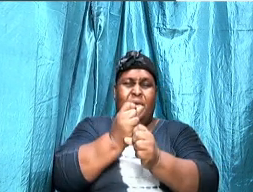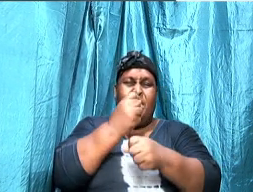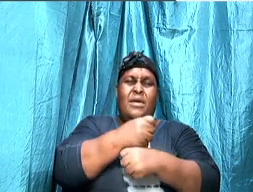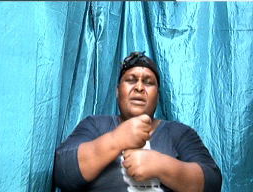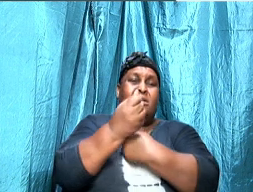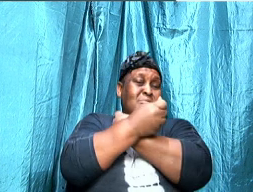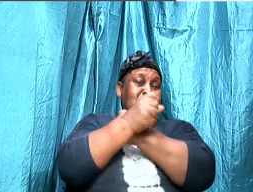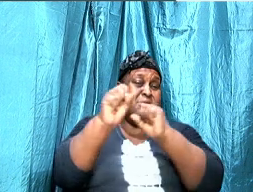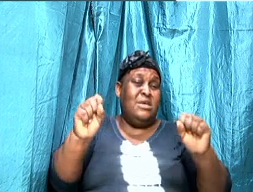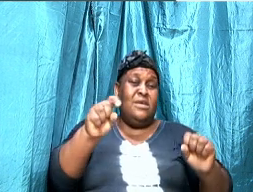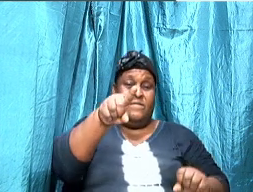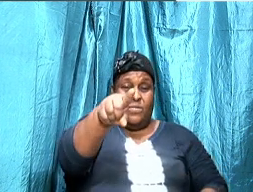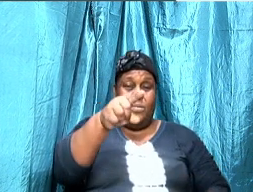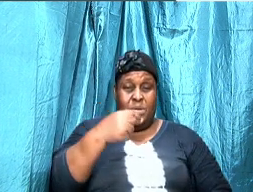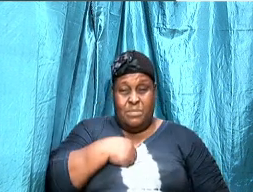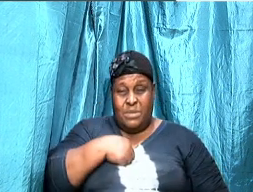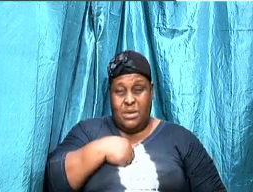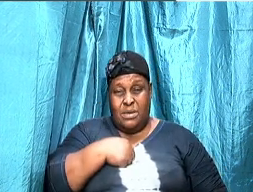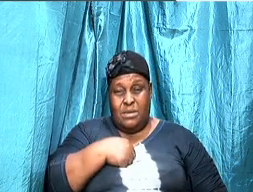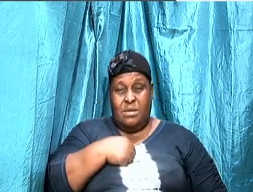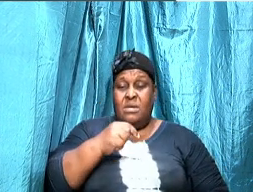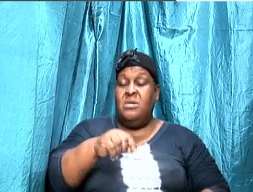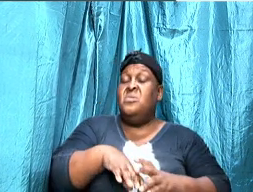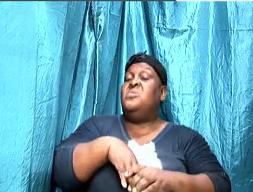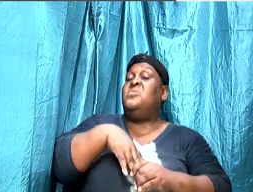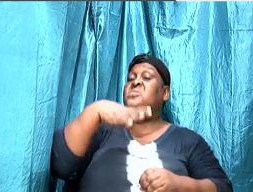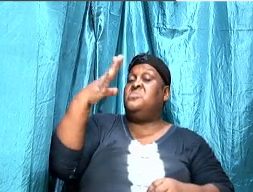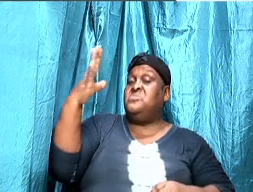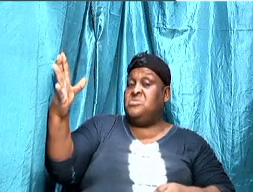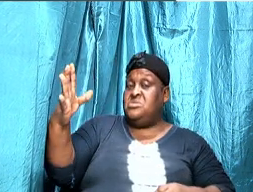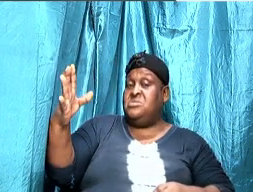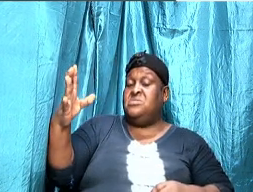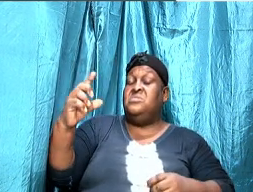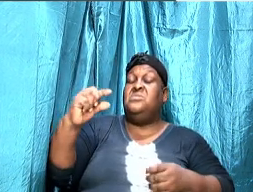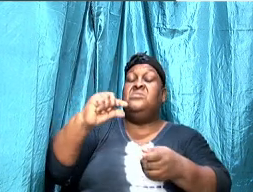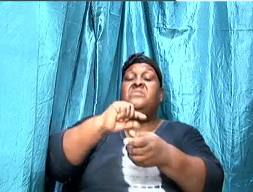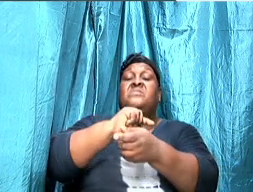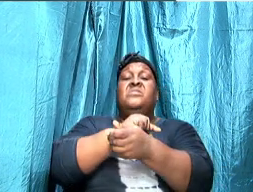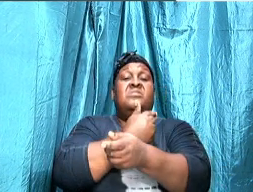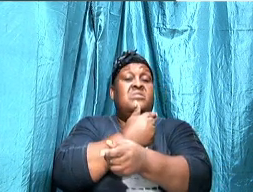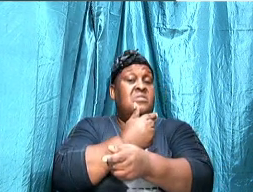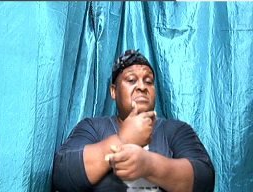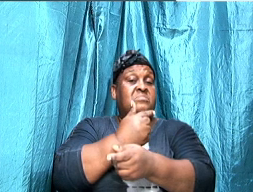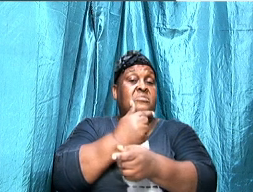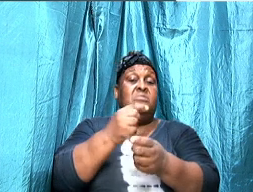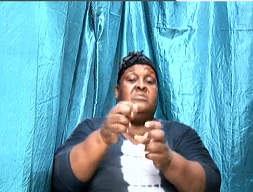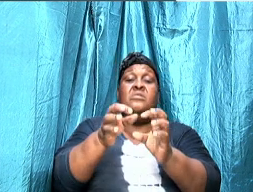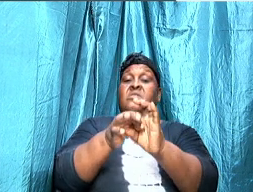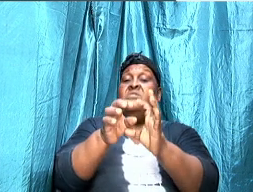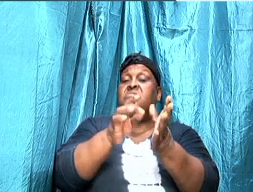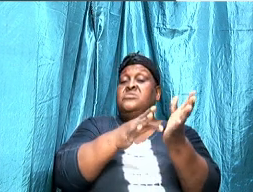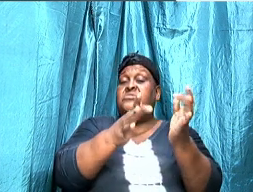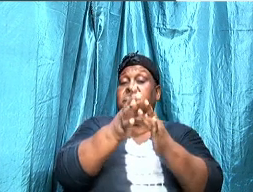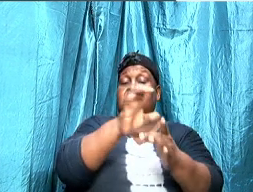to save mankind outside of the gospel of Christ.